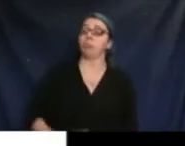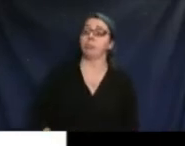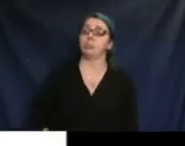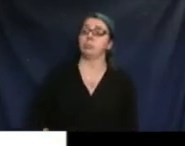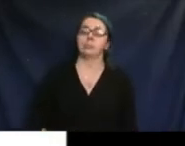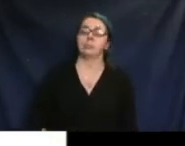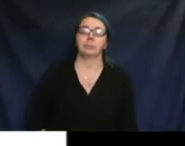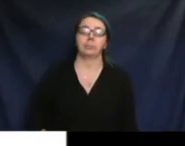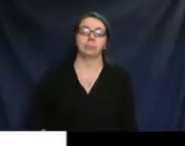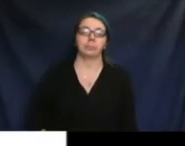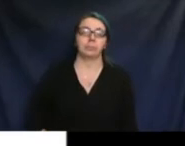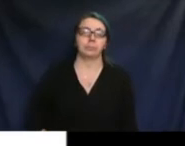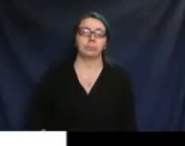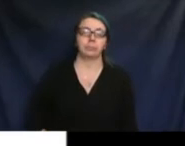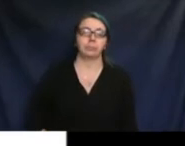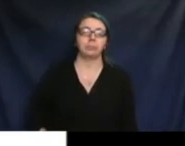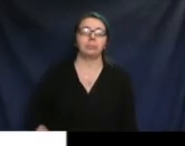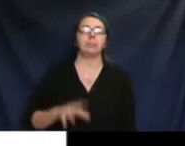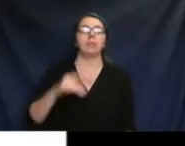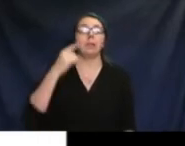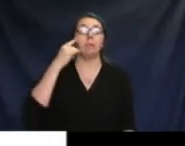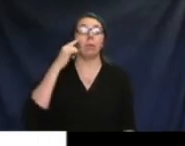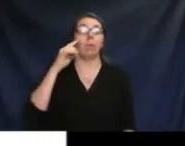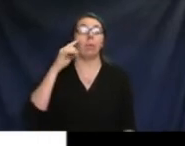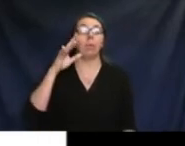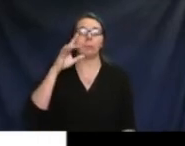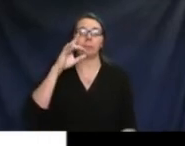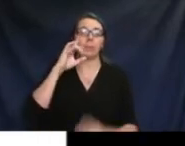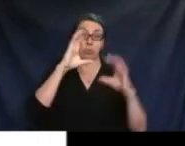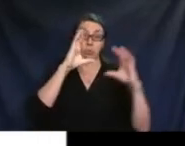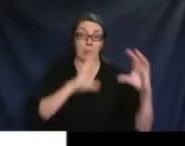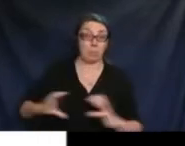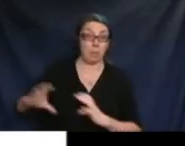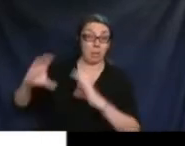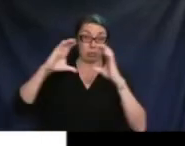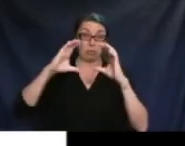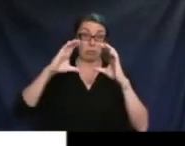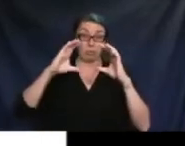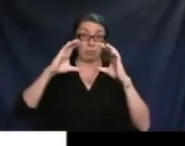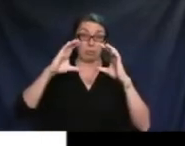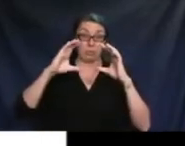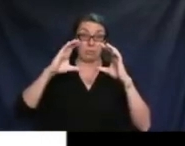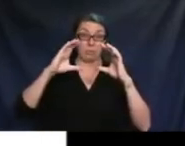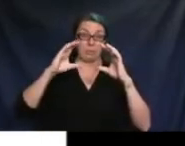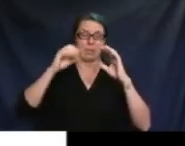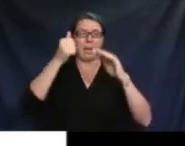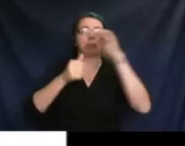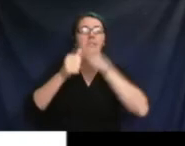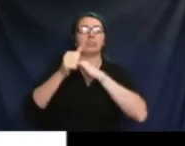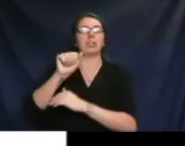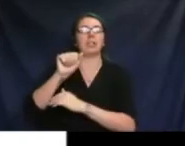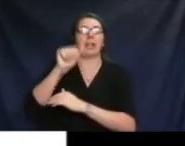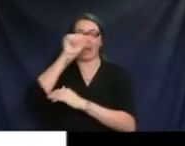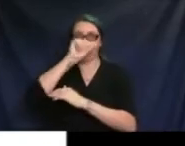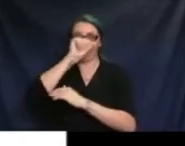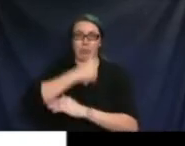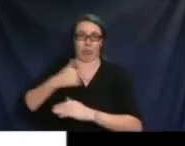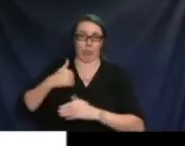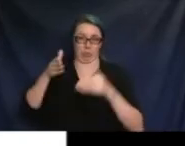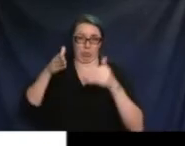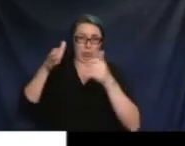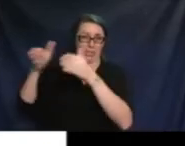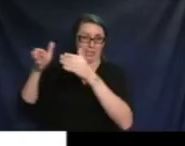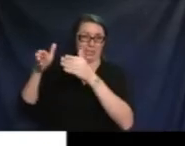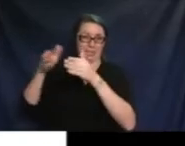For the Nuit Blanche stream of Animating Toronto Streets, there is a section that is specifically